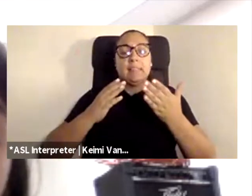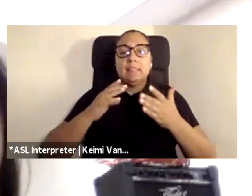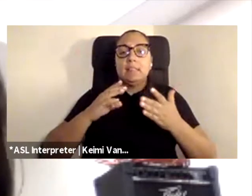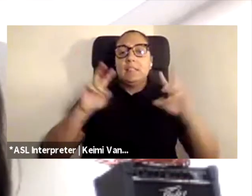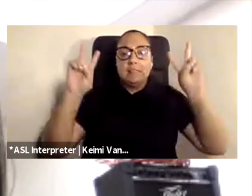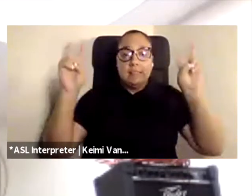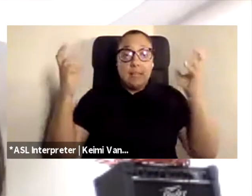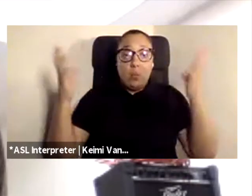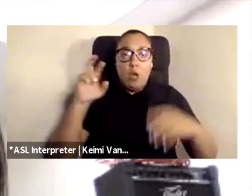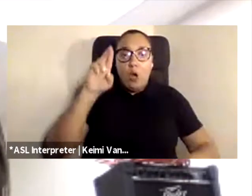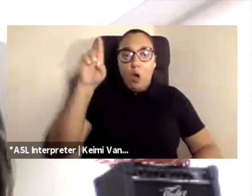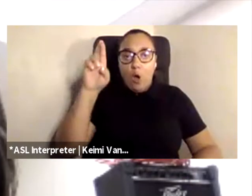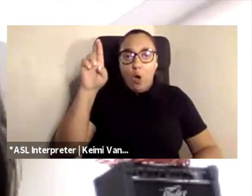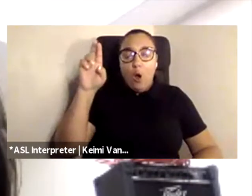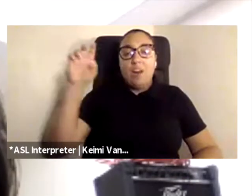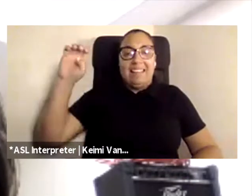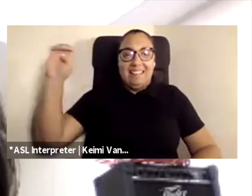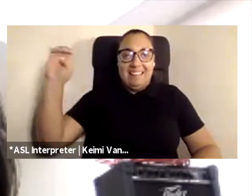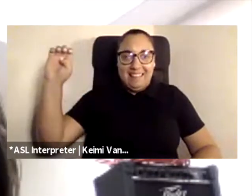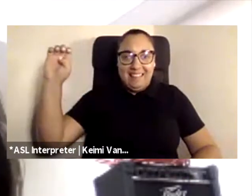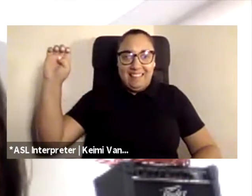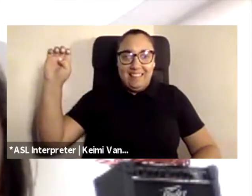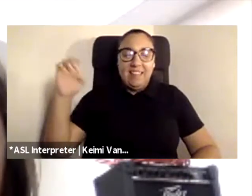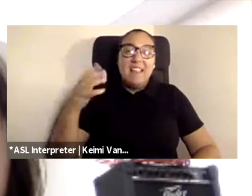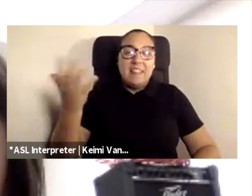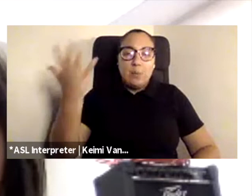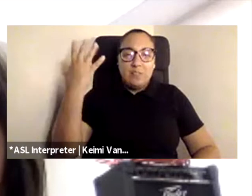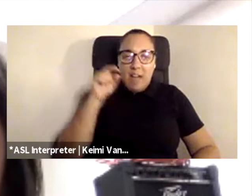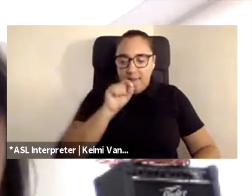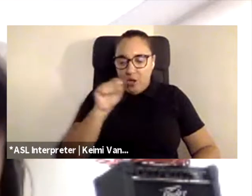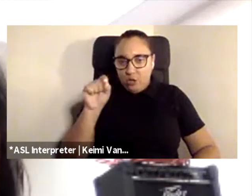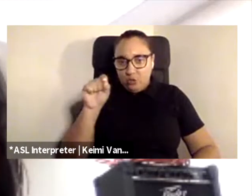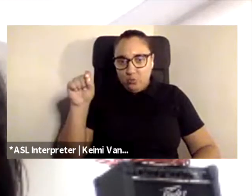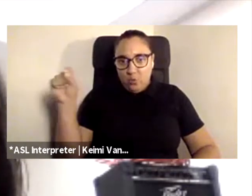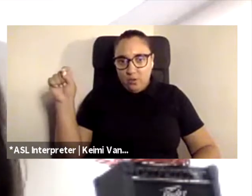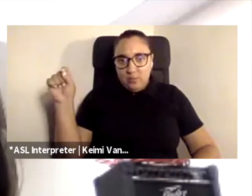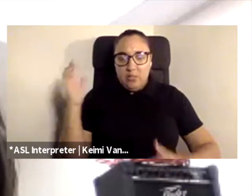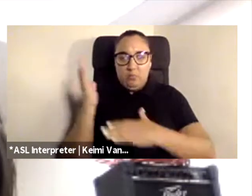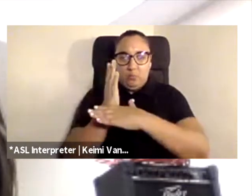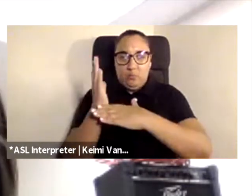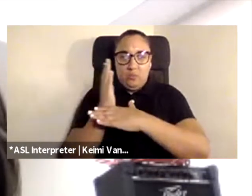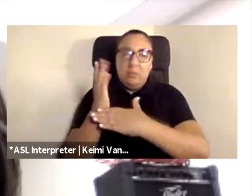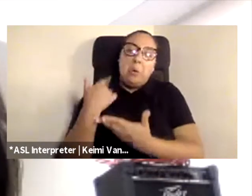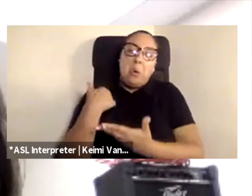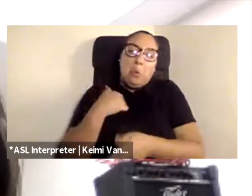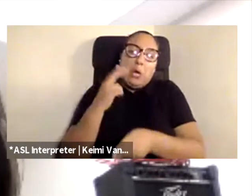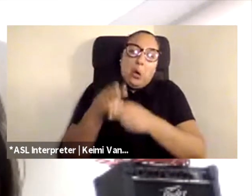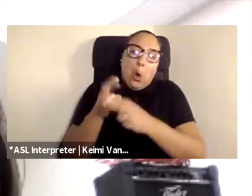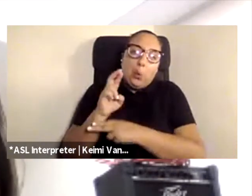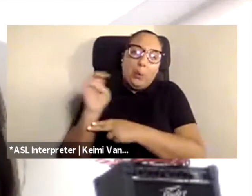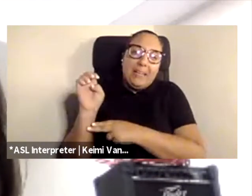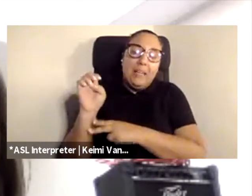5 underscores after the 2 letters. We took to calling it re, but in reality,